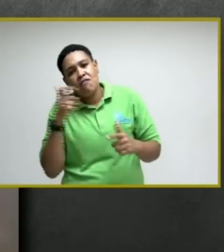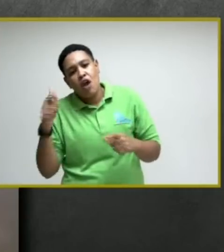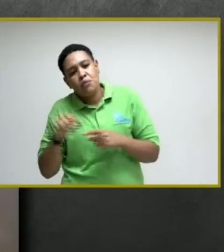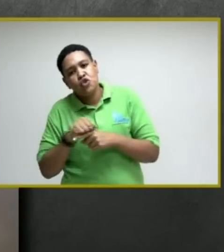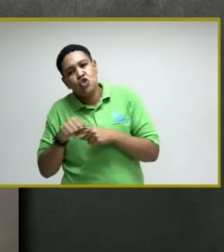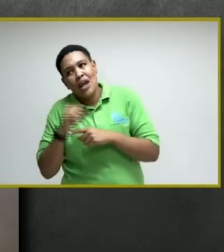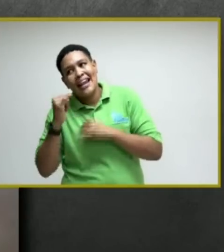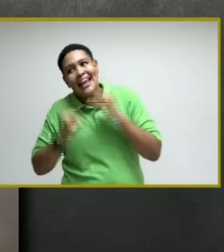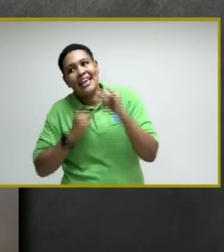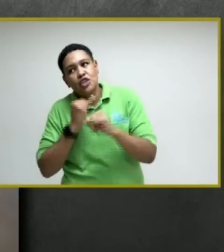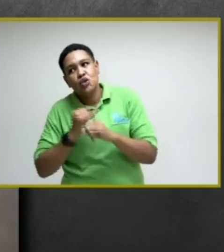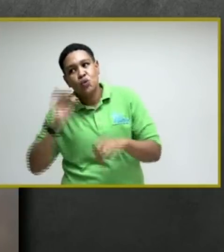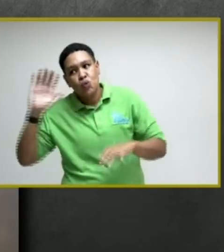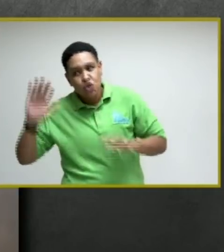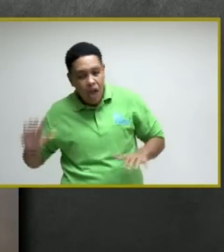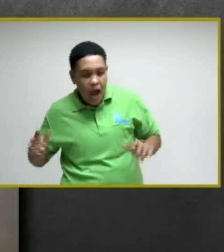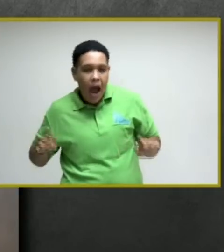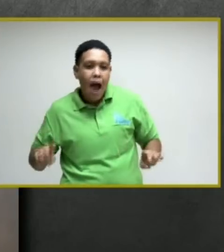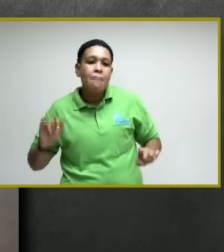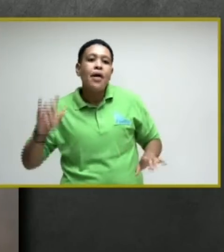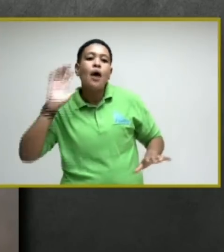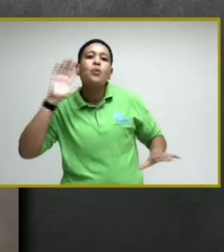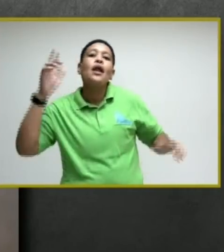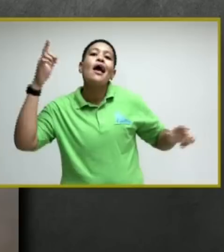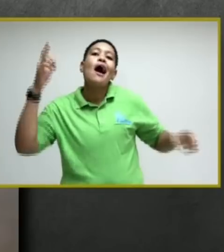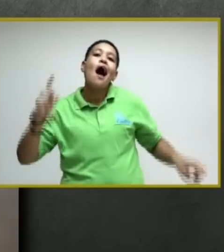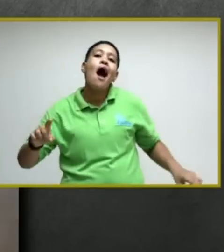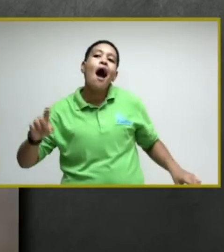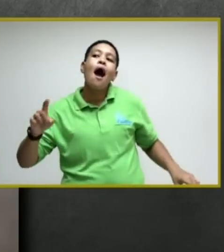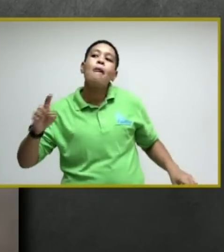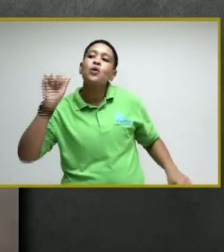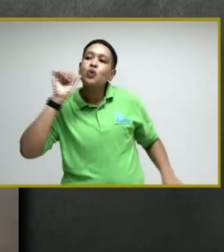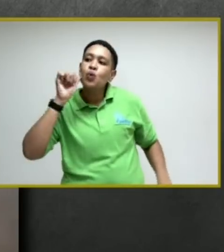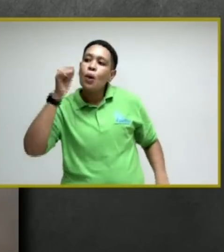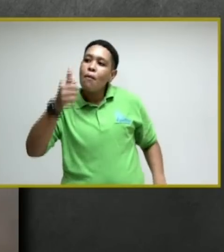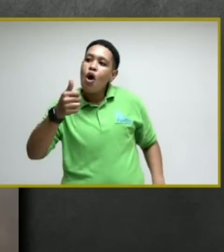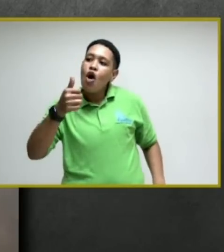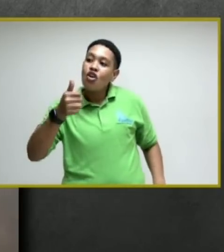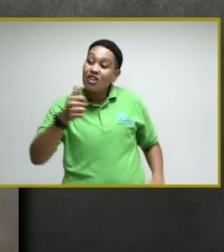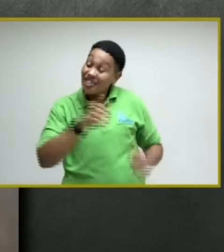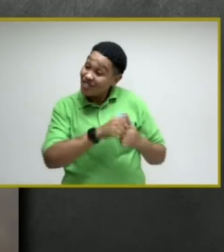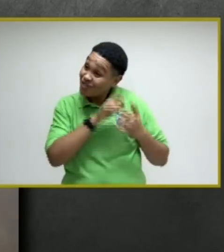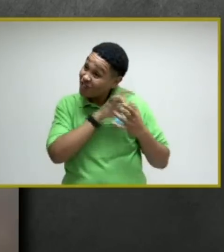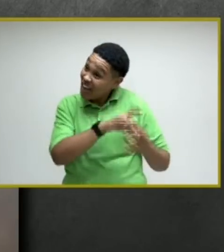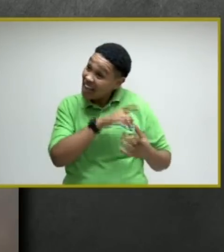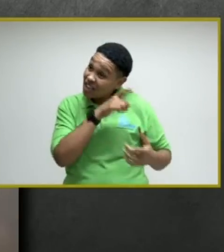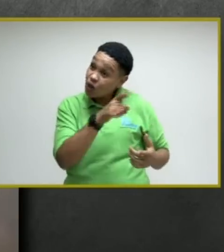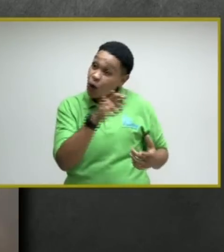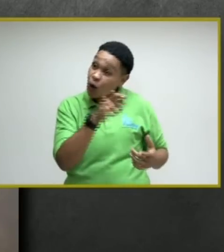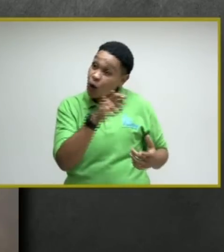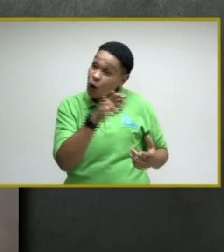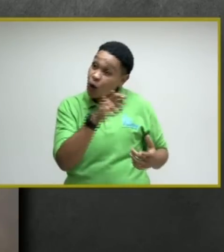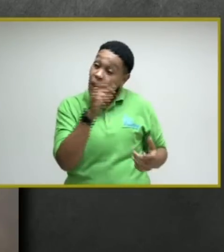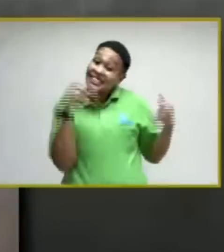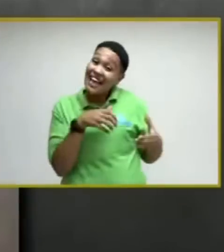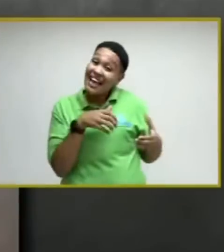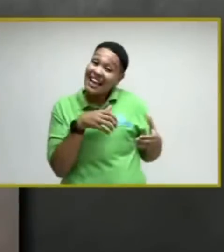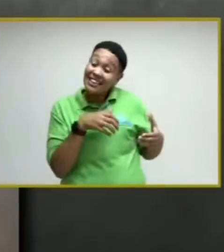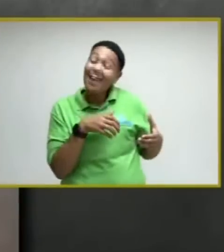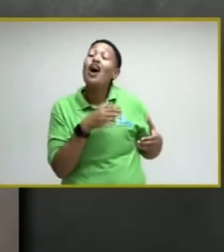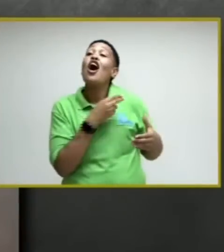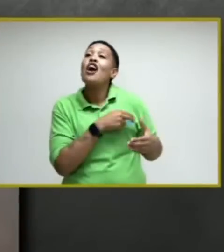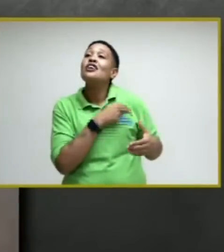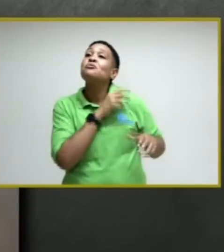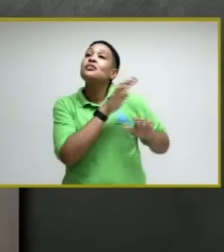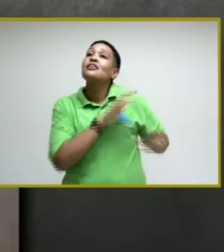training institutions, and that will take place tomorrow. With regards to the private sector